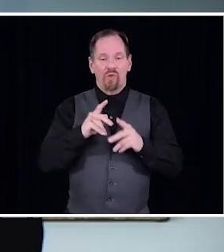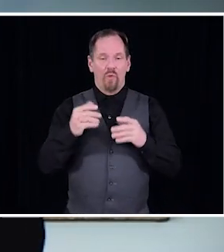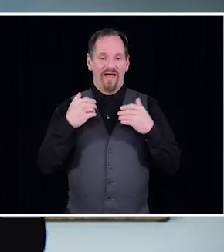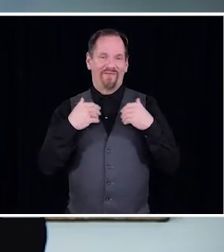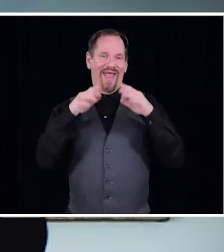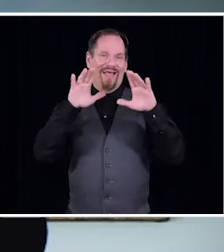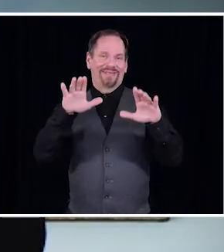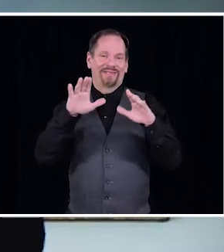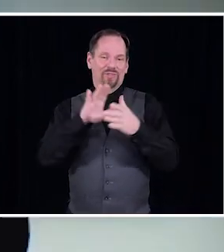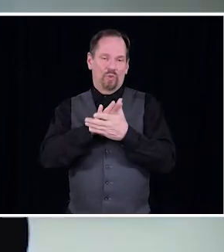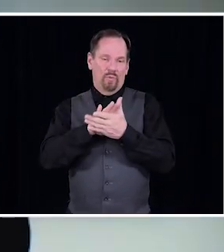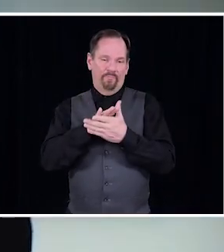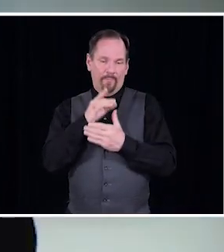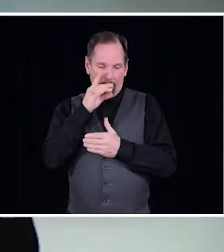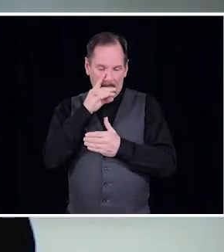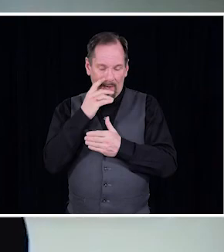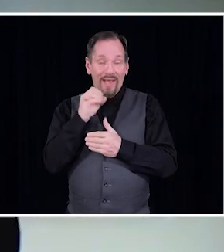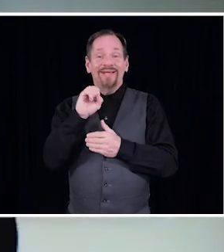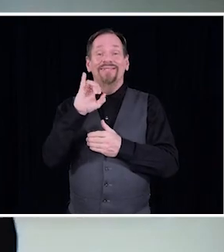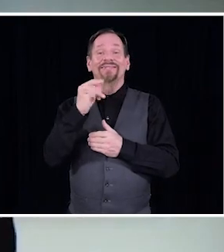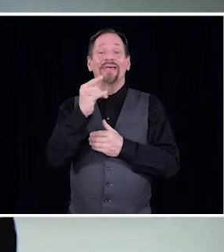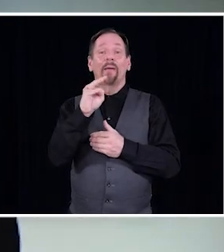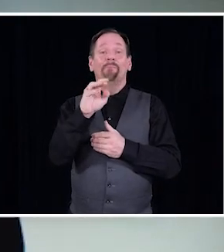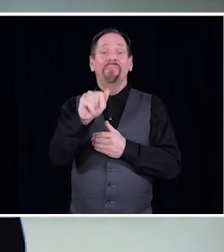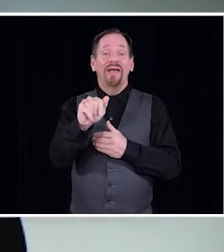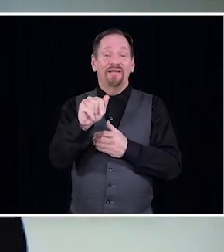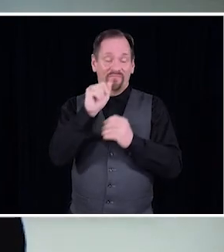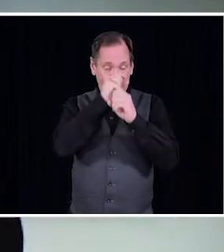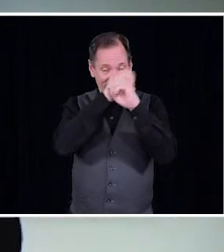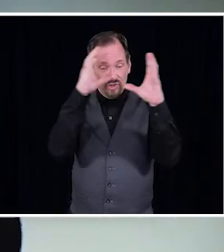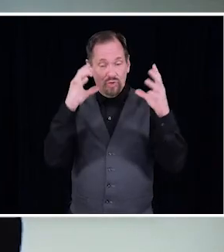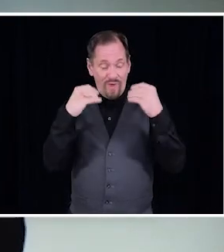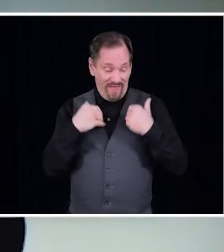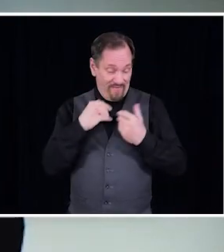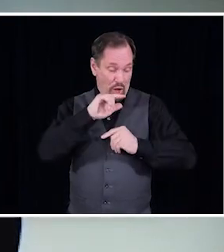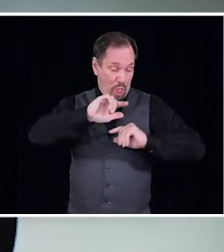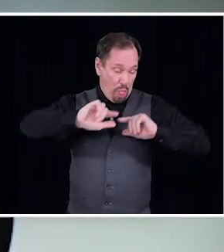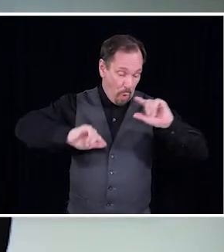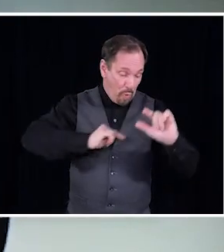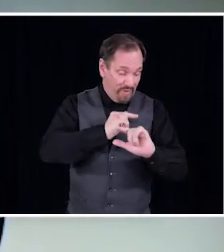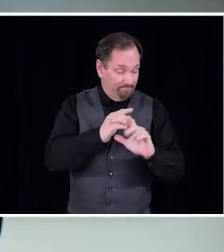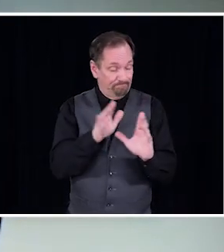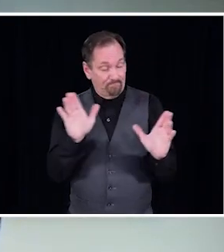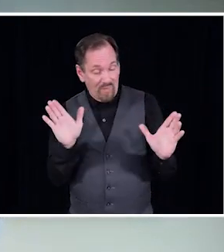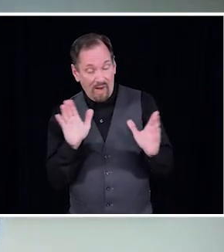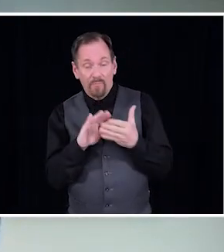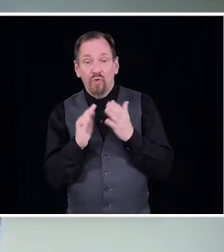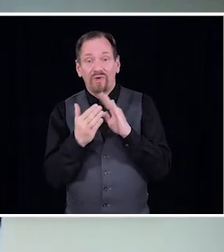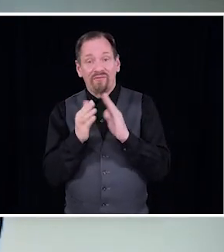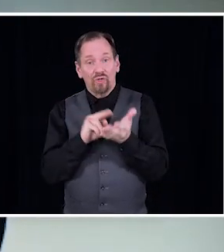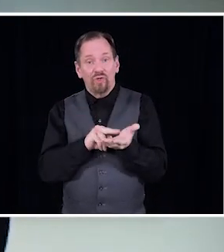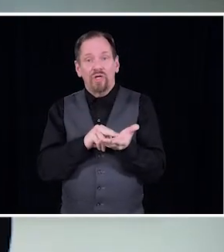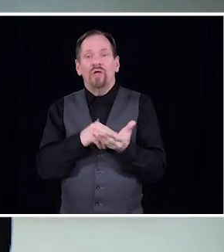excellence in scholarship. Sigma's vision is to create a global community of nurses who use knowledge, scholarship, service,